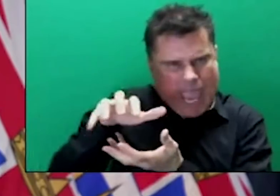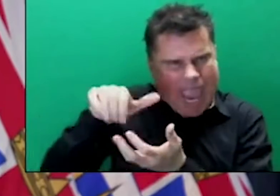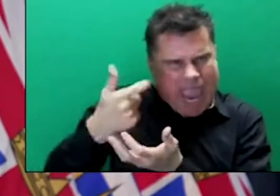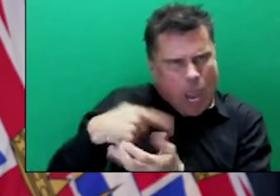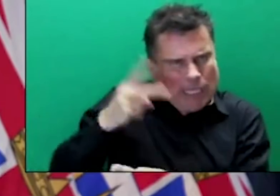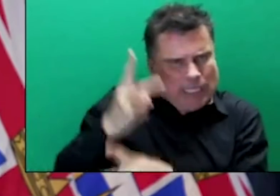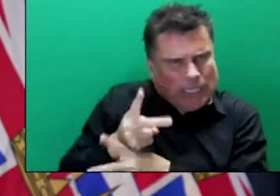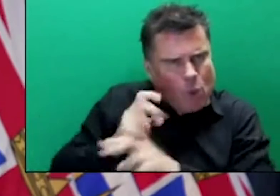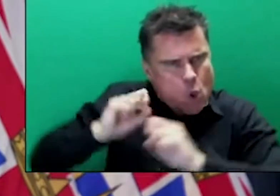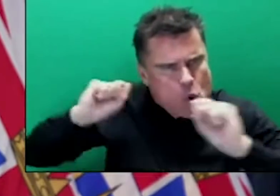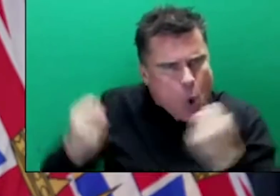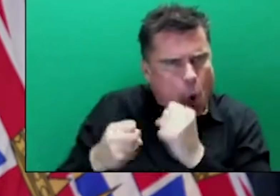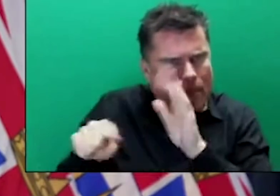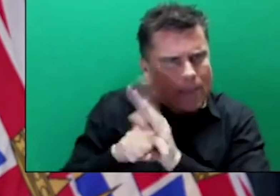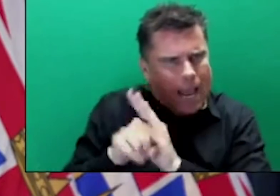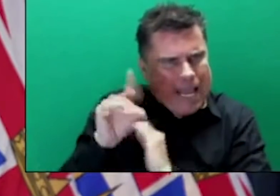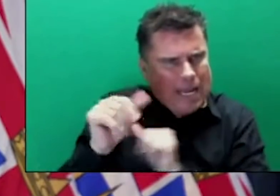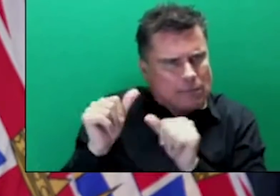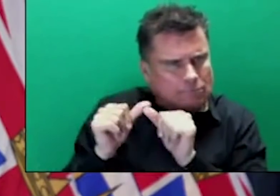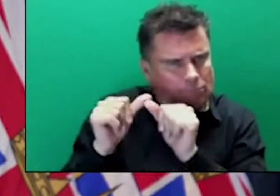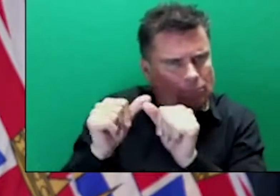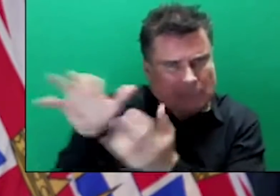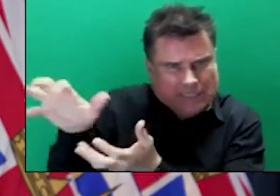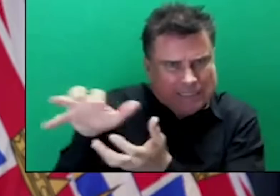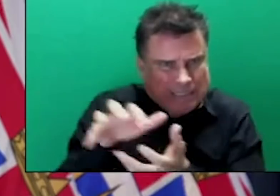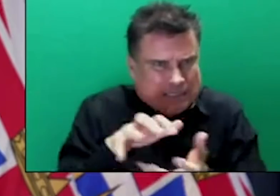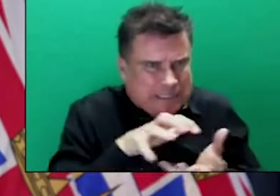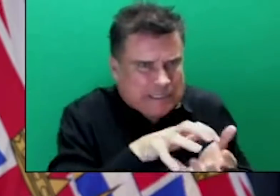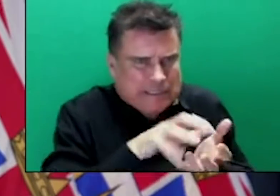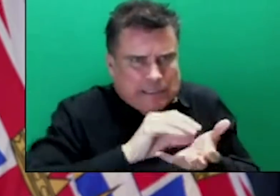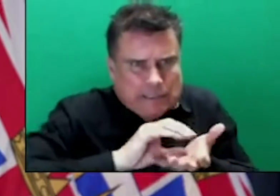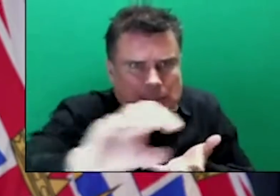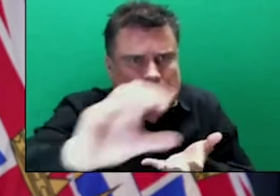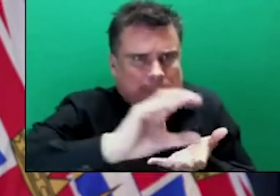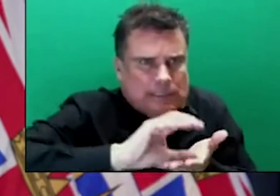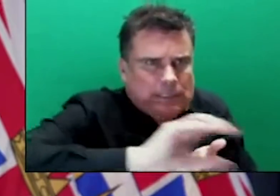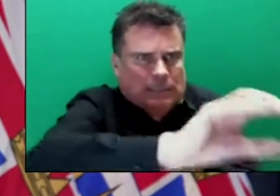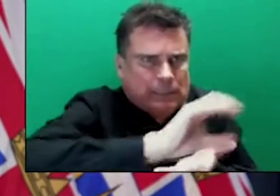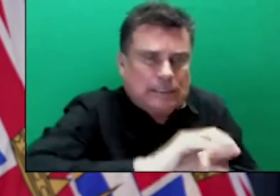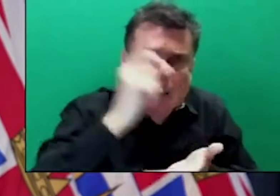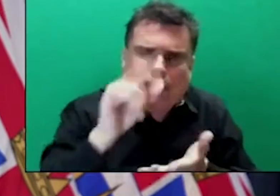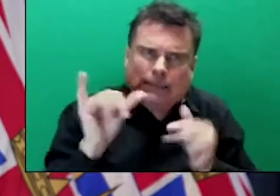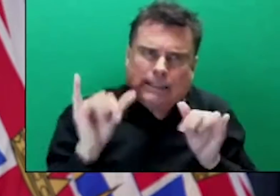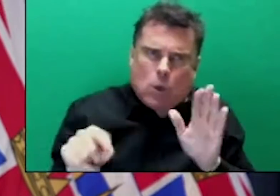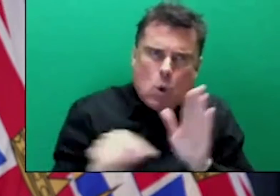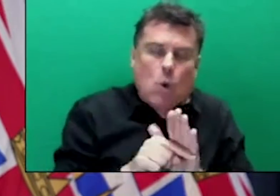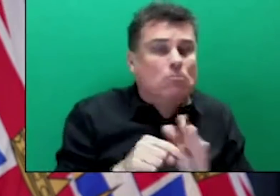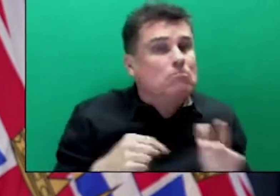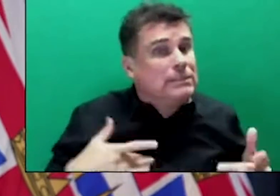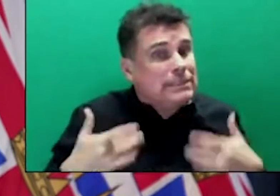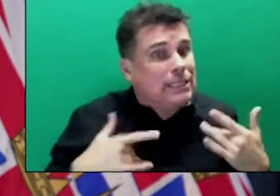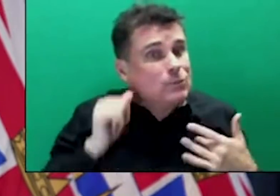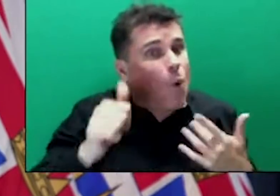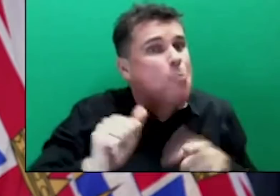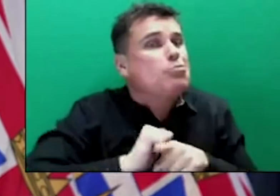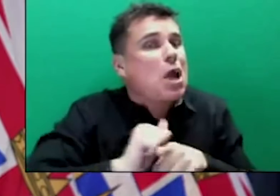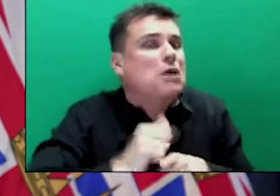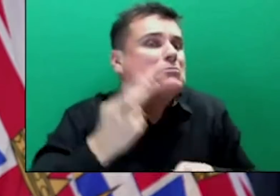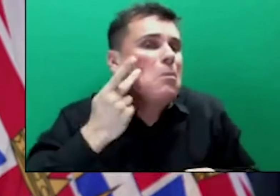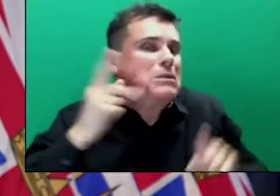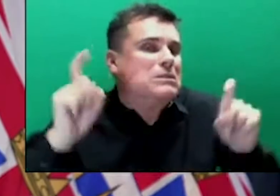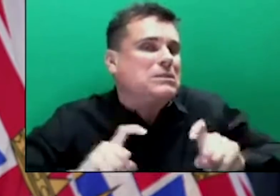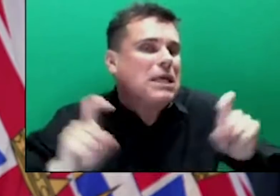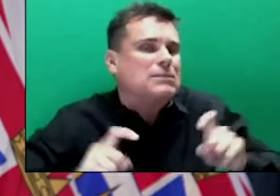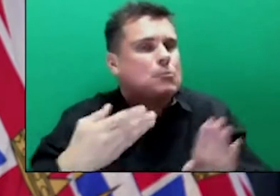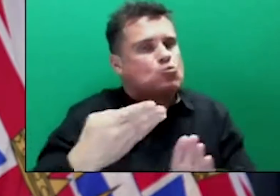these very fragile vaccines. So it's exciting. We are expecting that Health Canada will